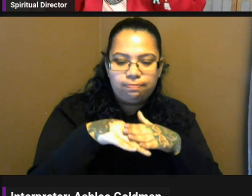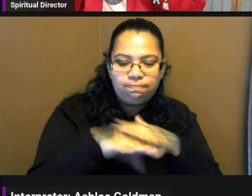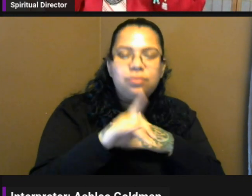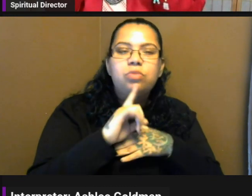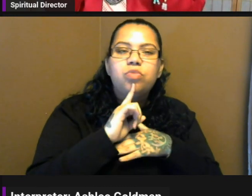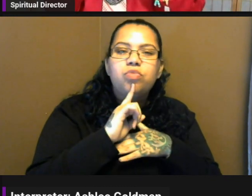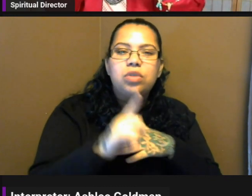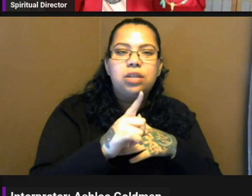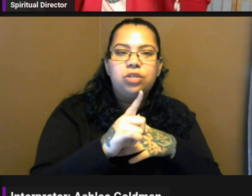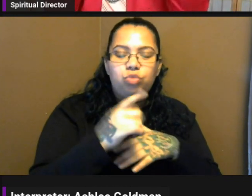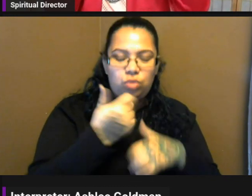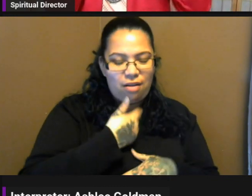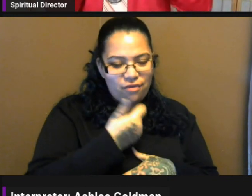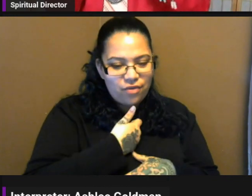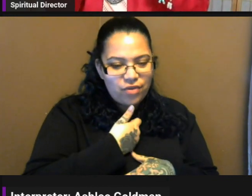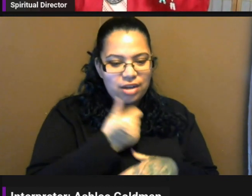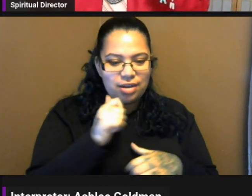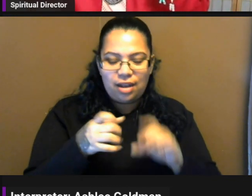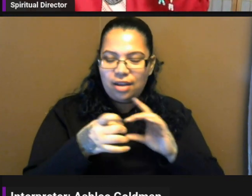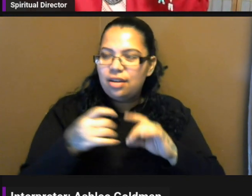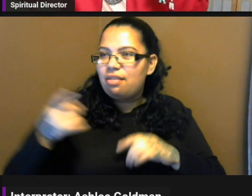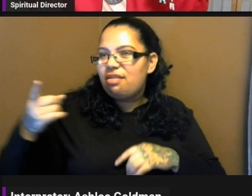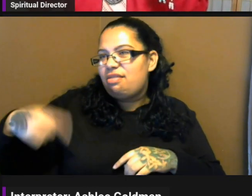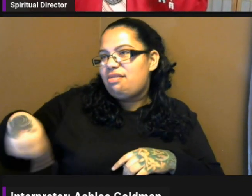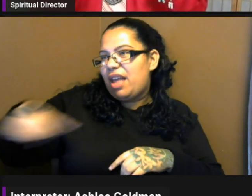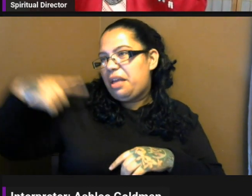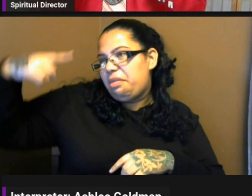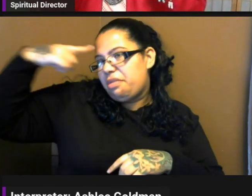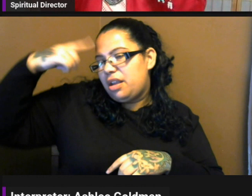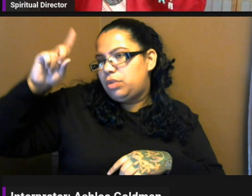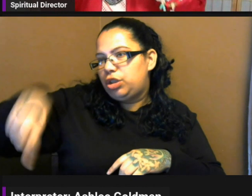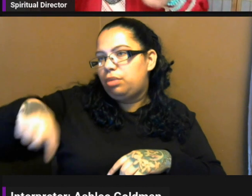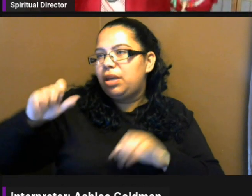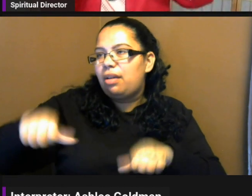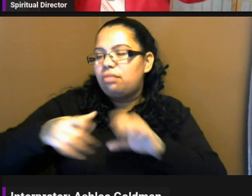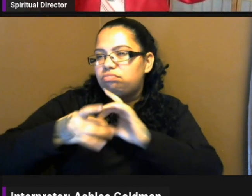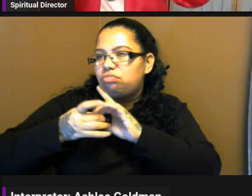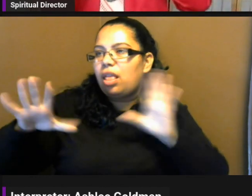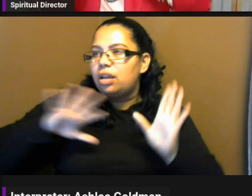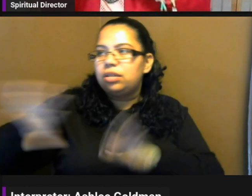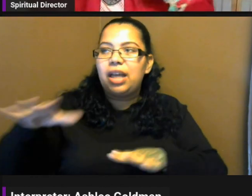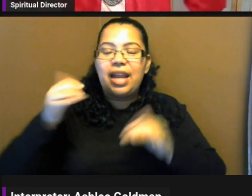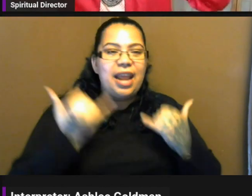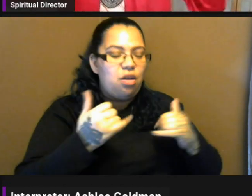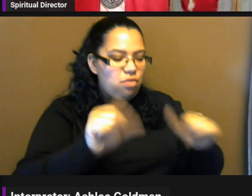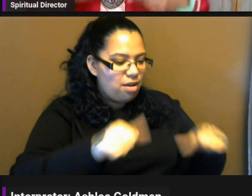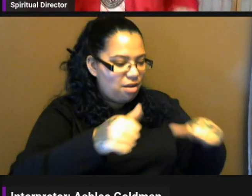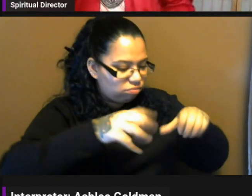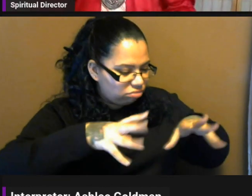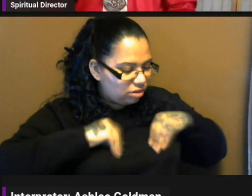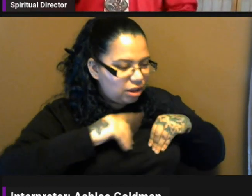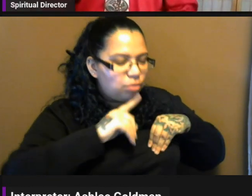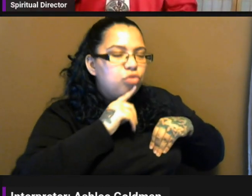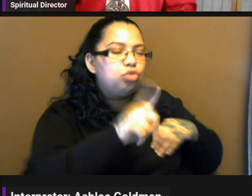the authenticity, to release who they say we're supposed to be, to now embrace who